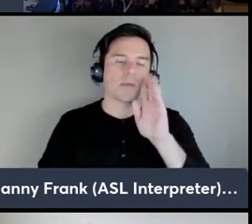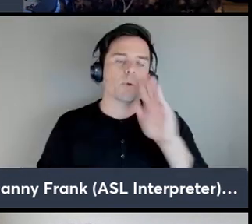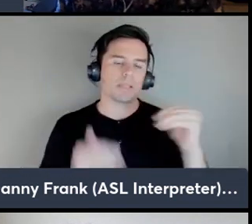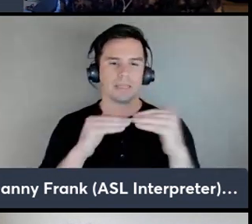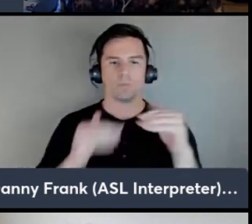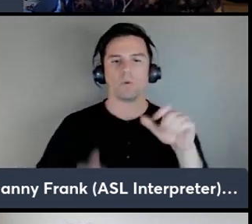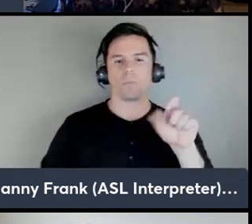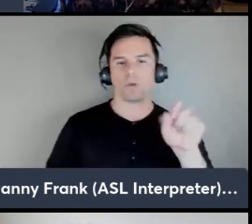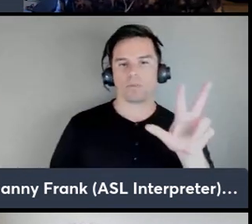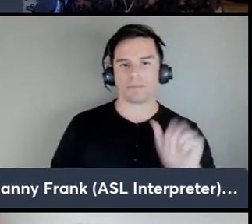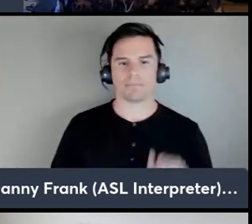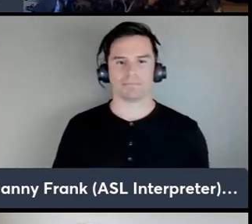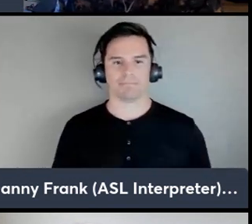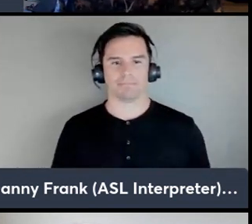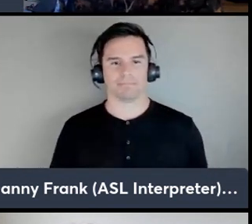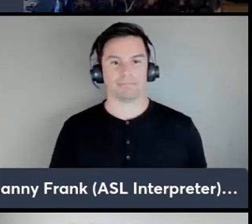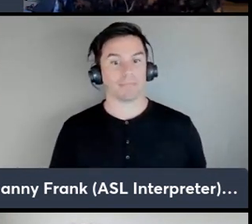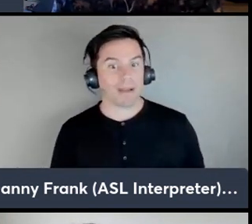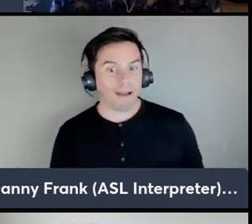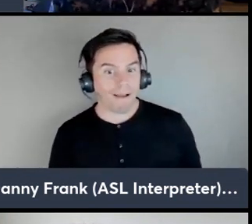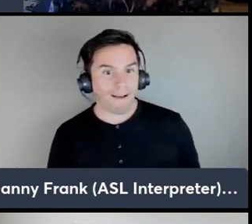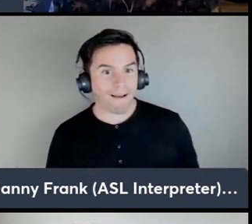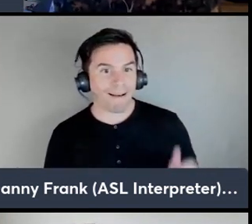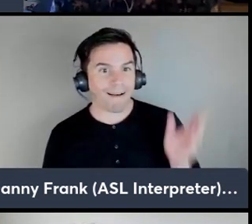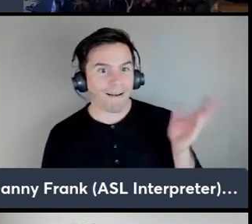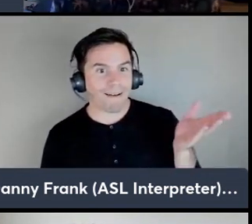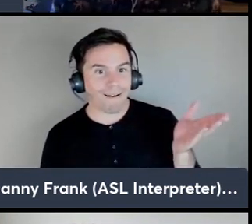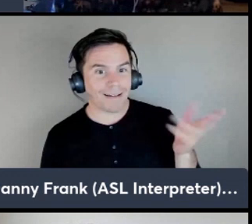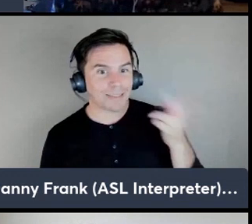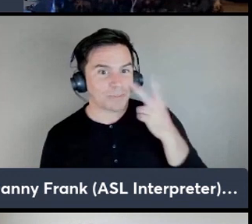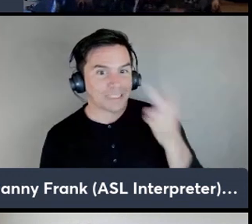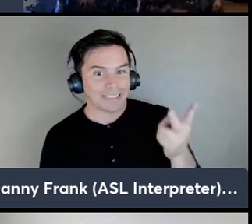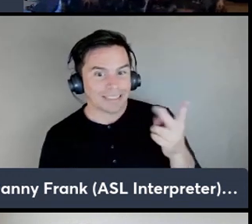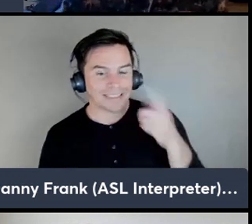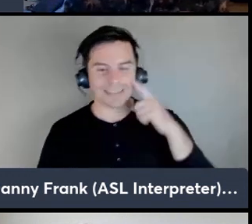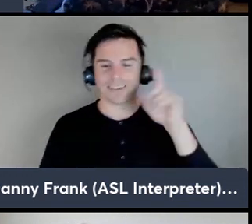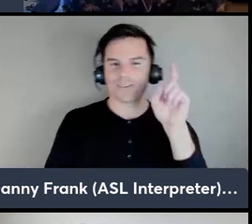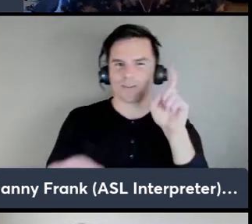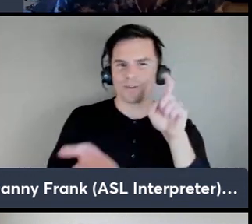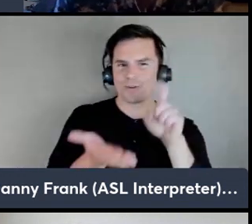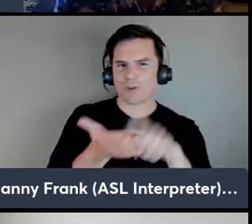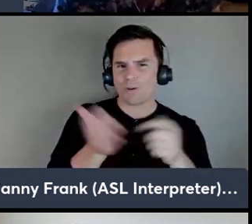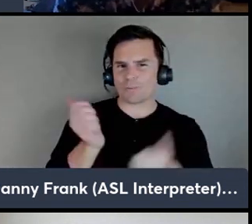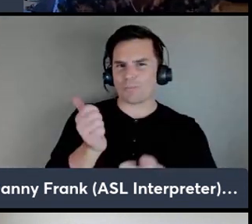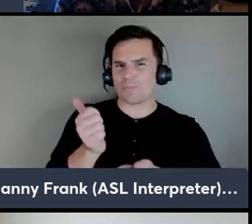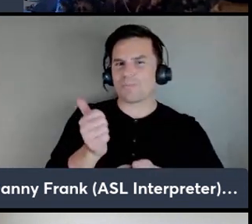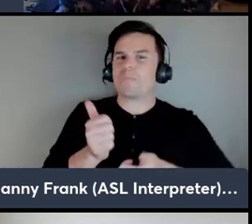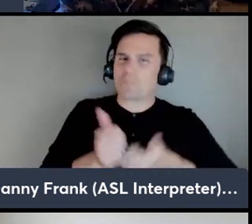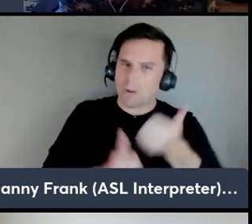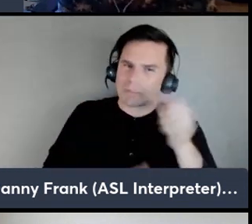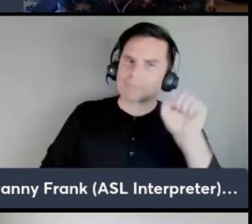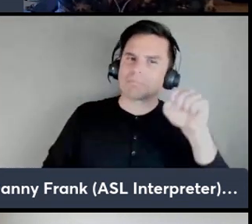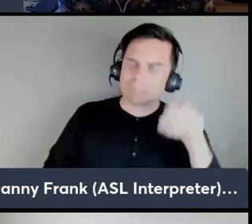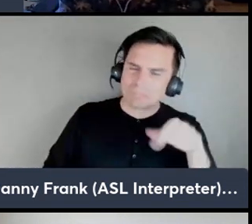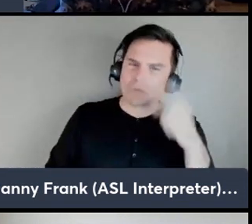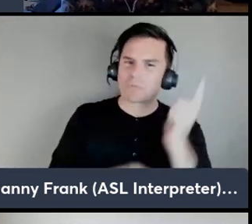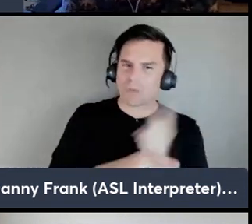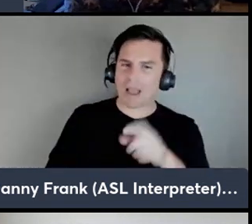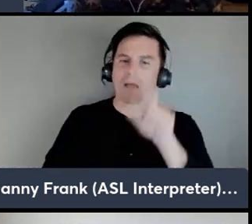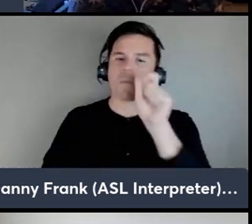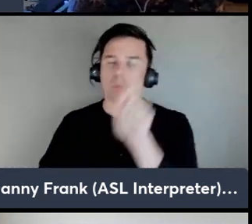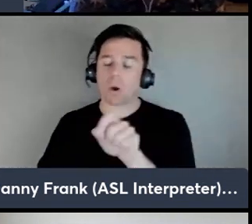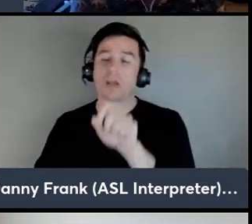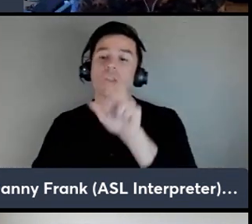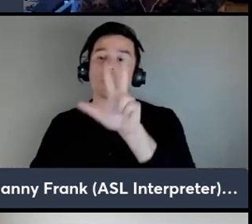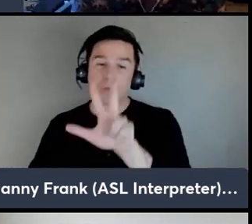Oh, Well, look at this. Now, notice how it's mostly 0.3, but you see it trailing numbers and then